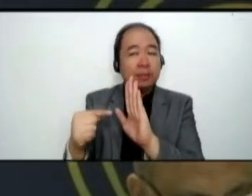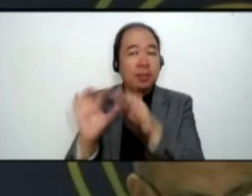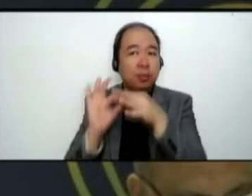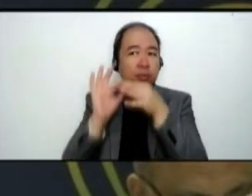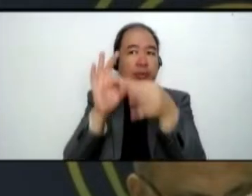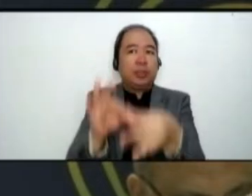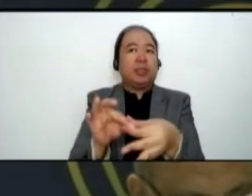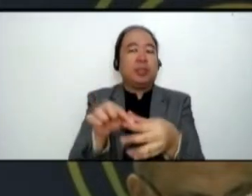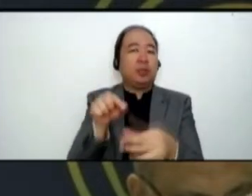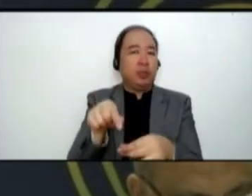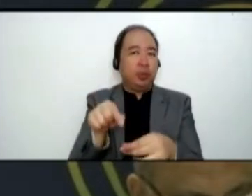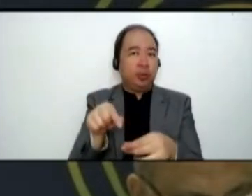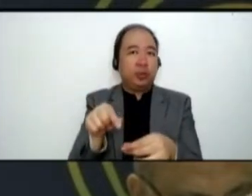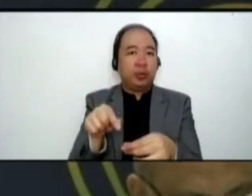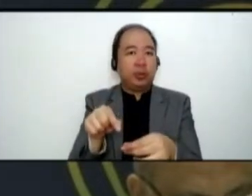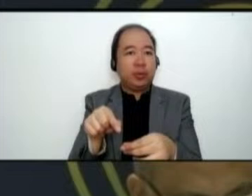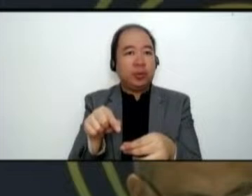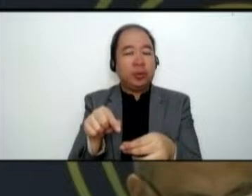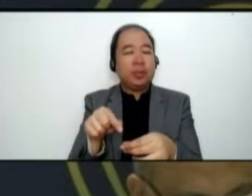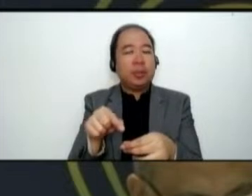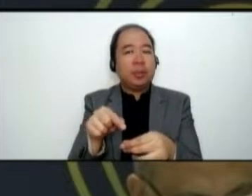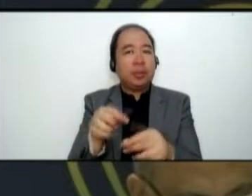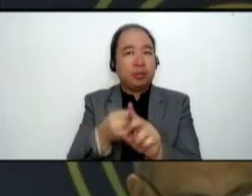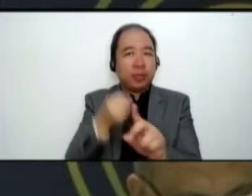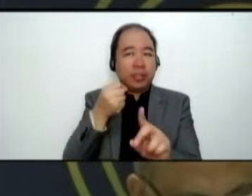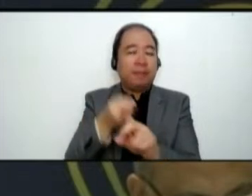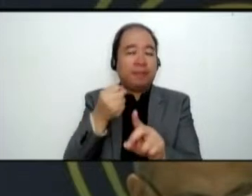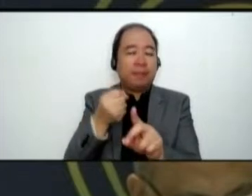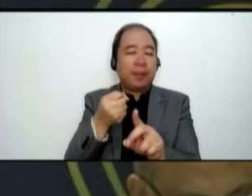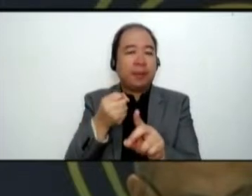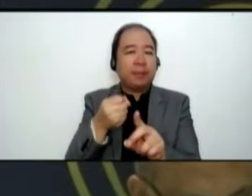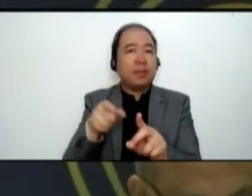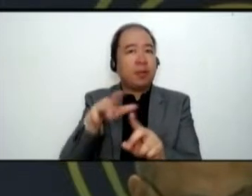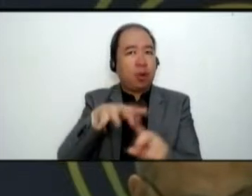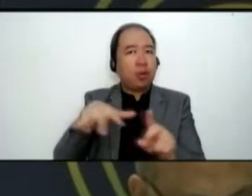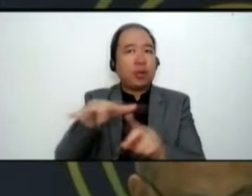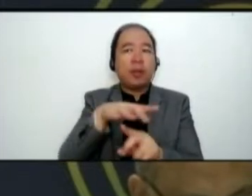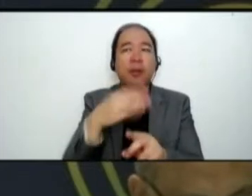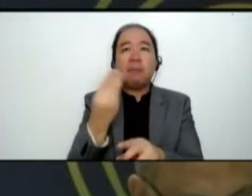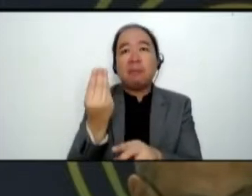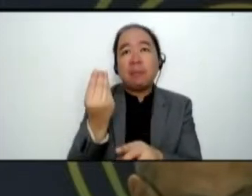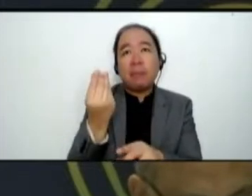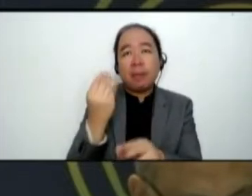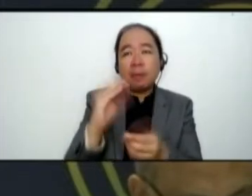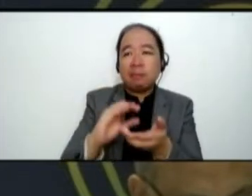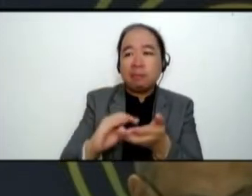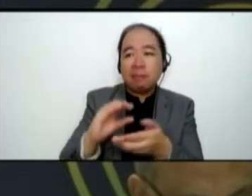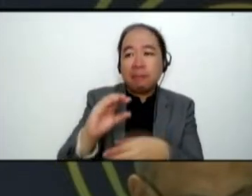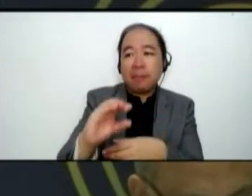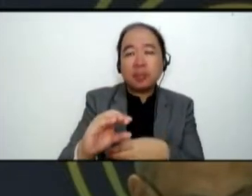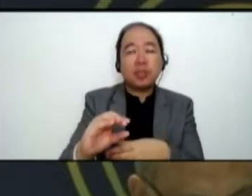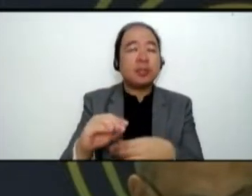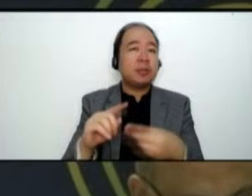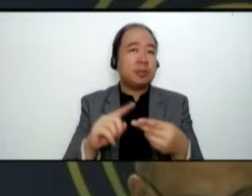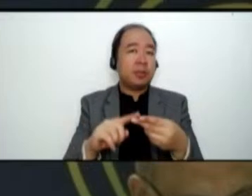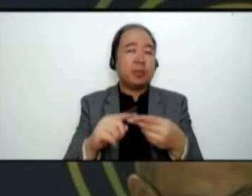that would be the actual impacts of it, you know, on the budget, on the economy, and all that, you